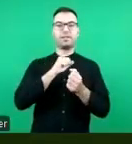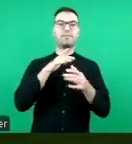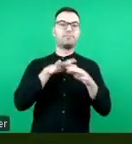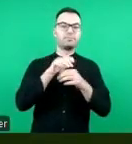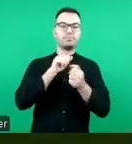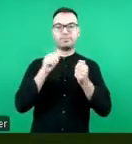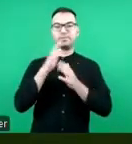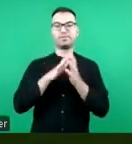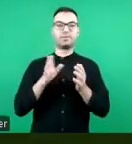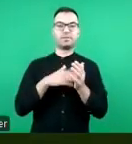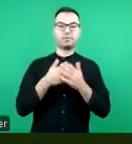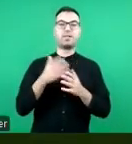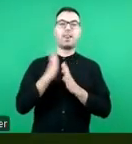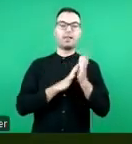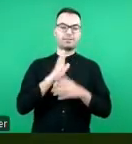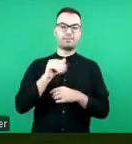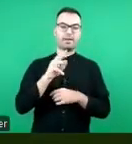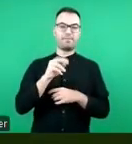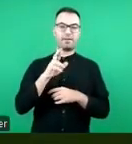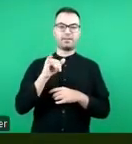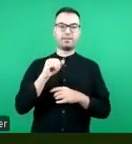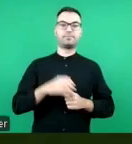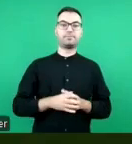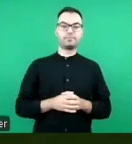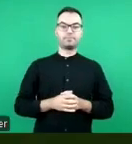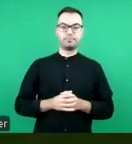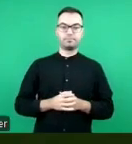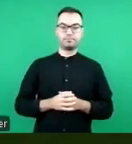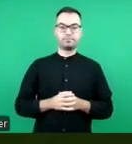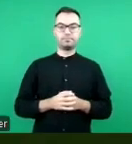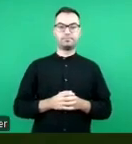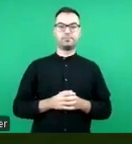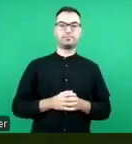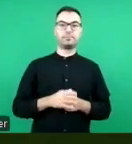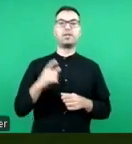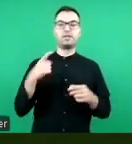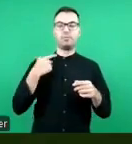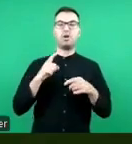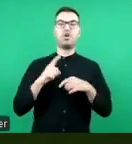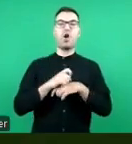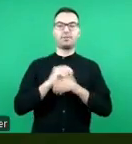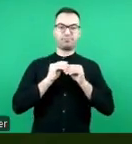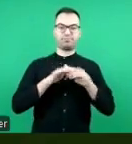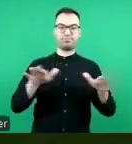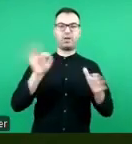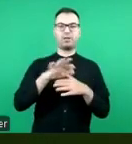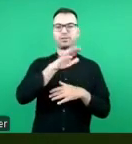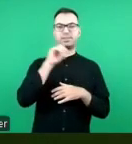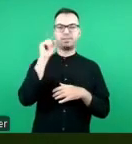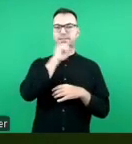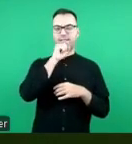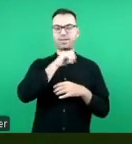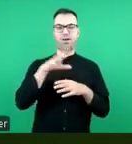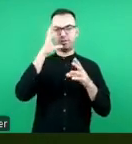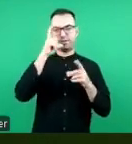picture from the Bavarian Forest National Park, where you have a bark beetle outbreak. That's quite an older area, but you can still